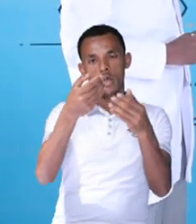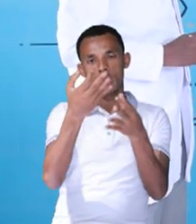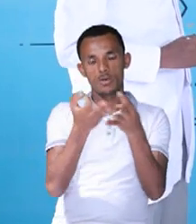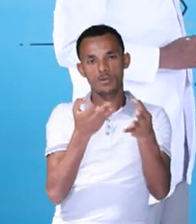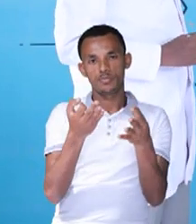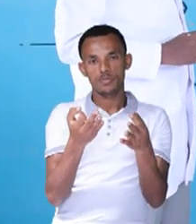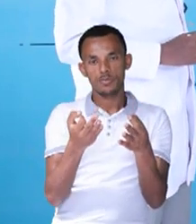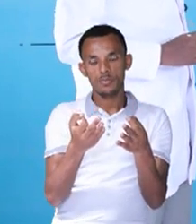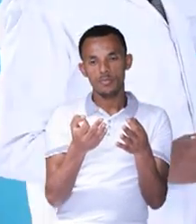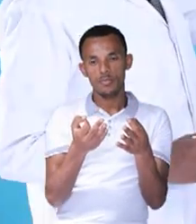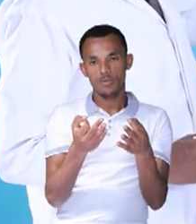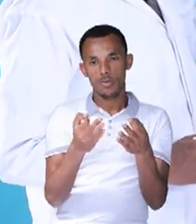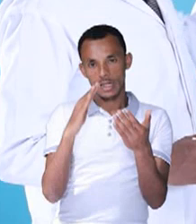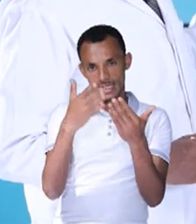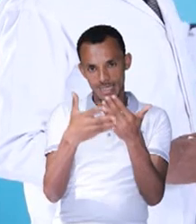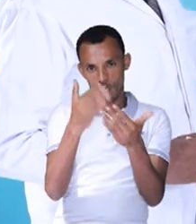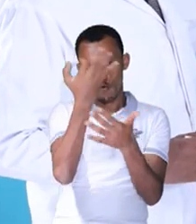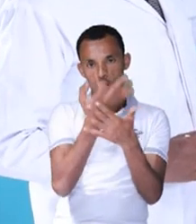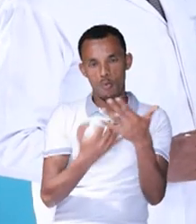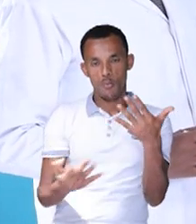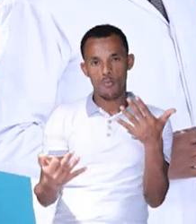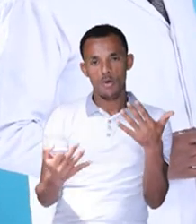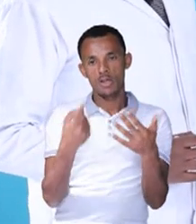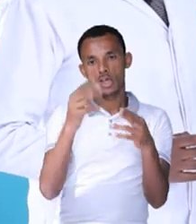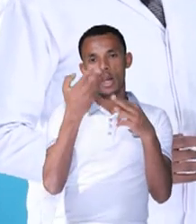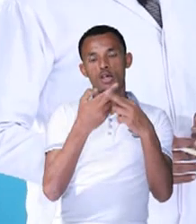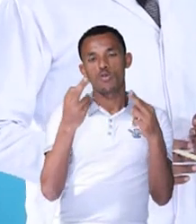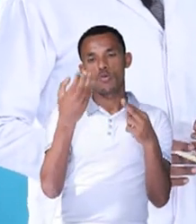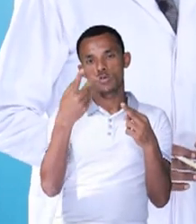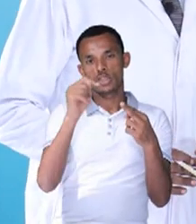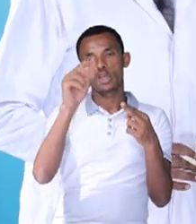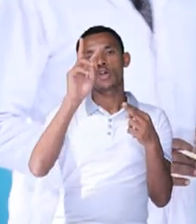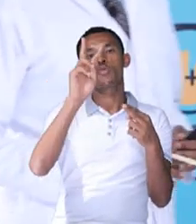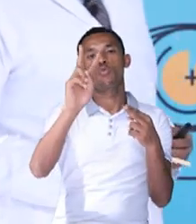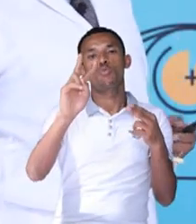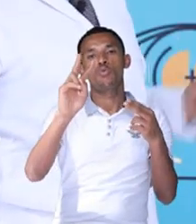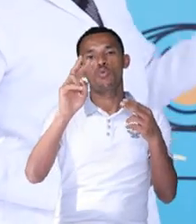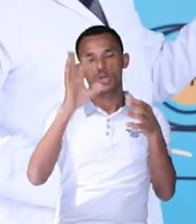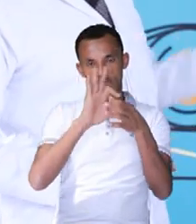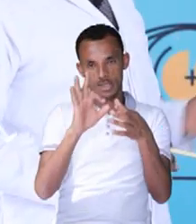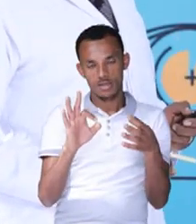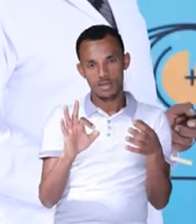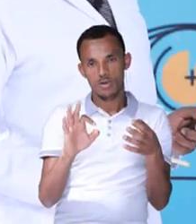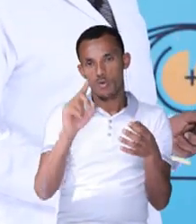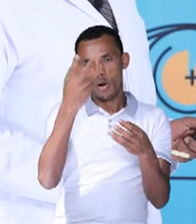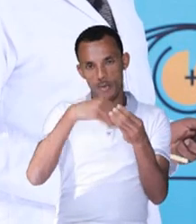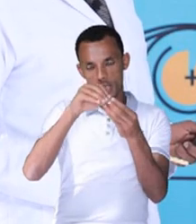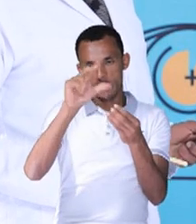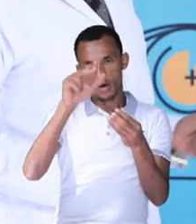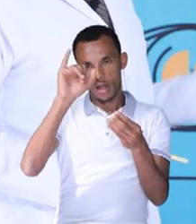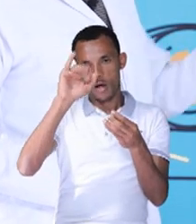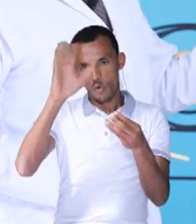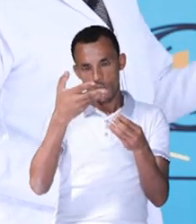Here what it says, the simplest form of the ratios of the two conjugates. The conjugate of 1 plus 3i